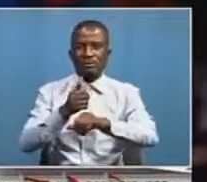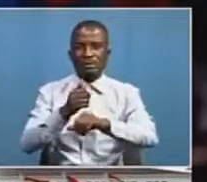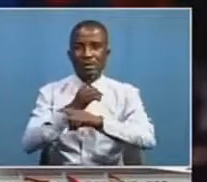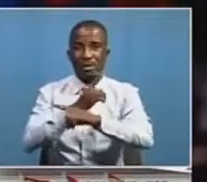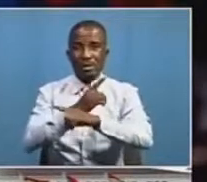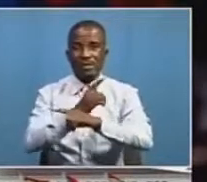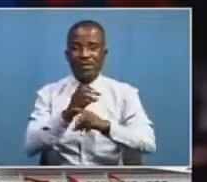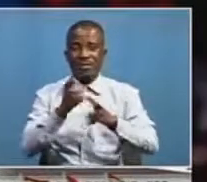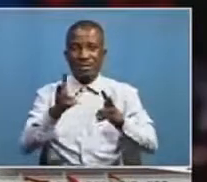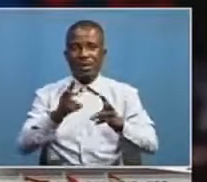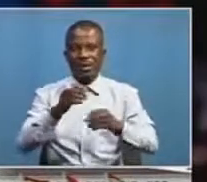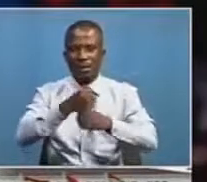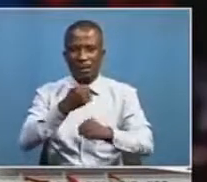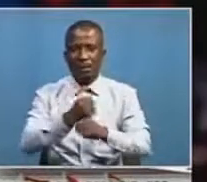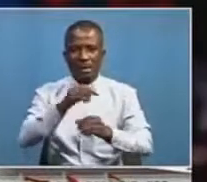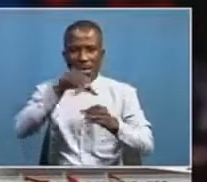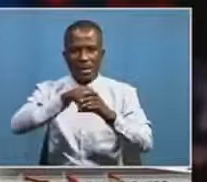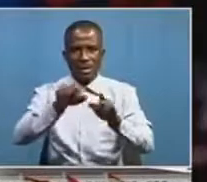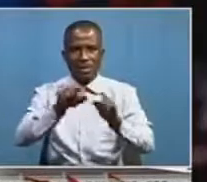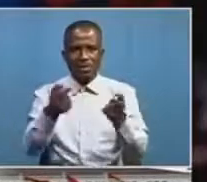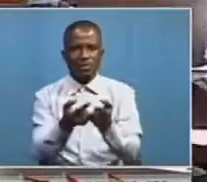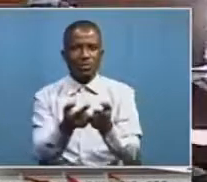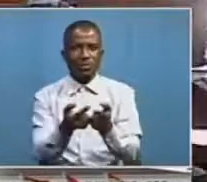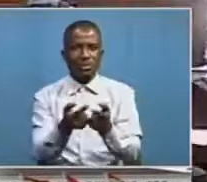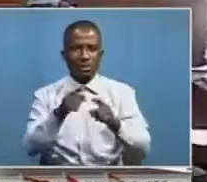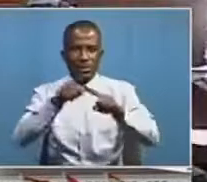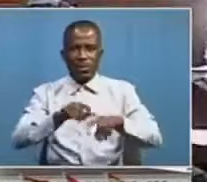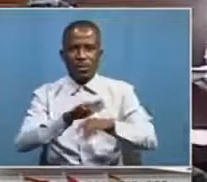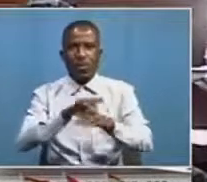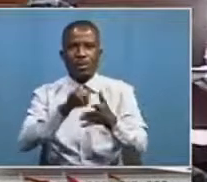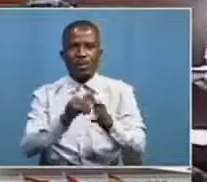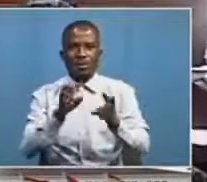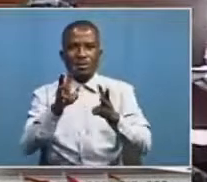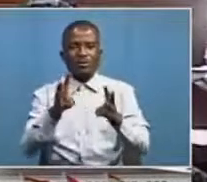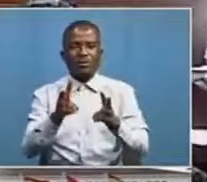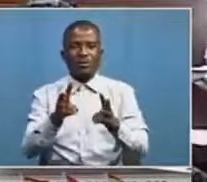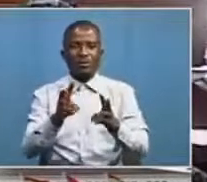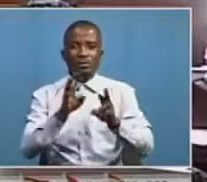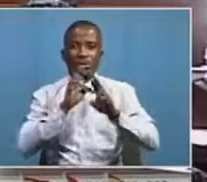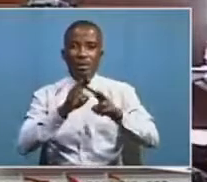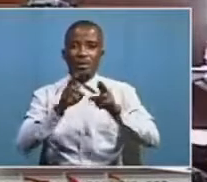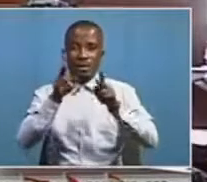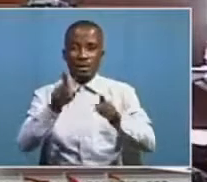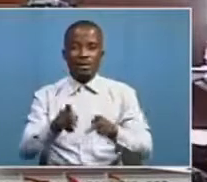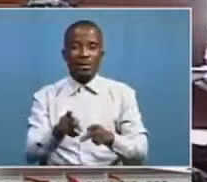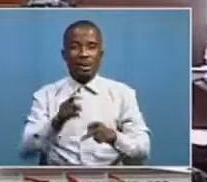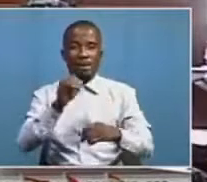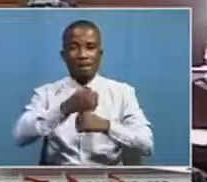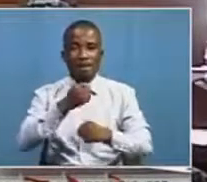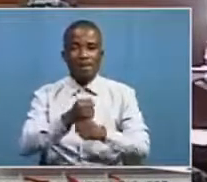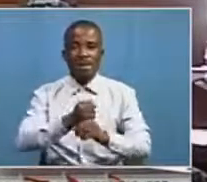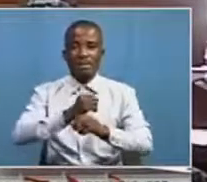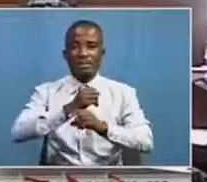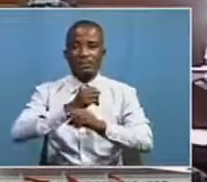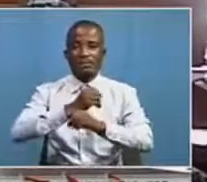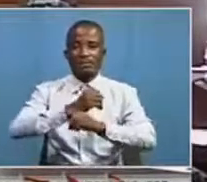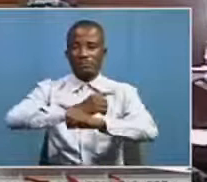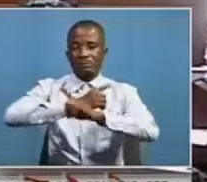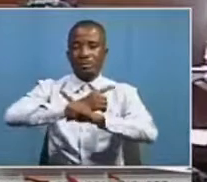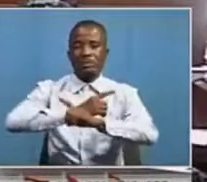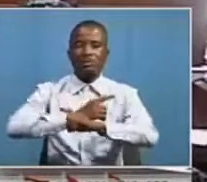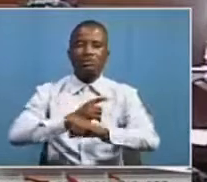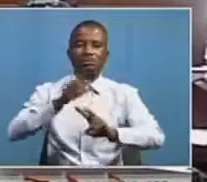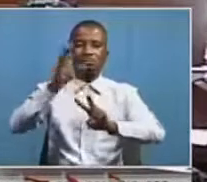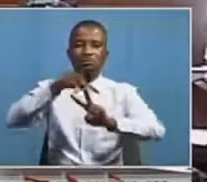They form part of the respondent case and can be relied upon by the respondent in establishing their defense to the action without calling